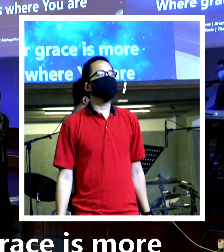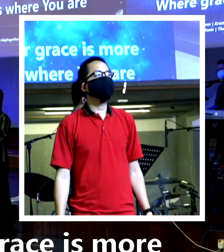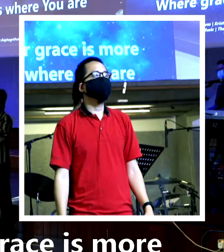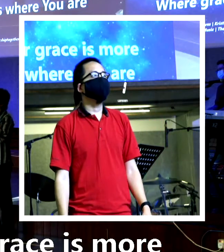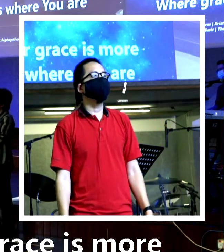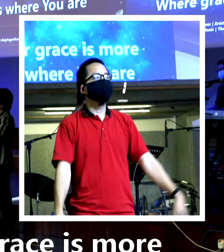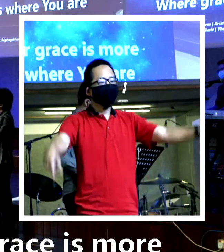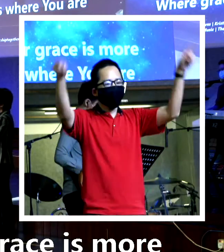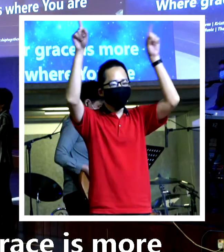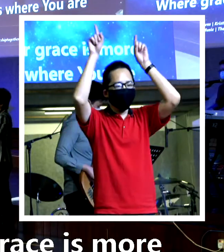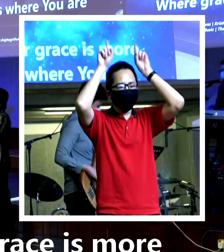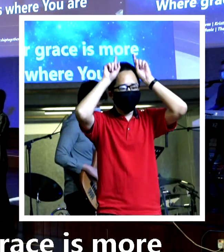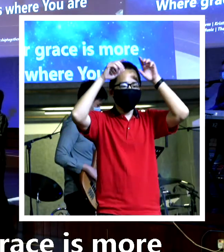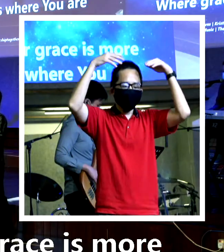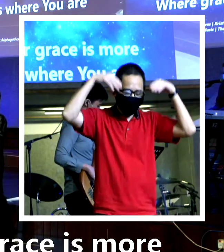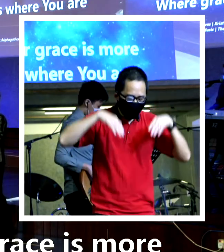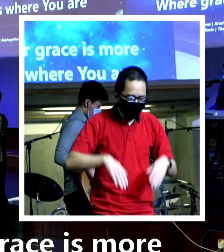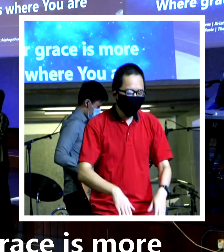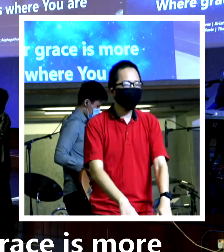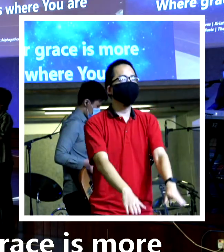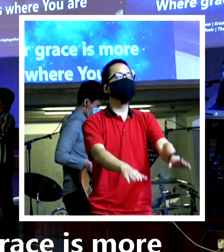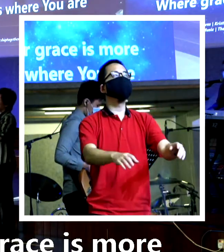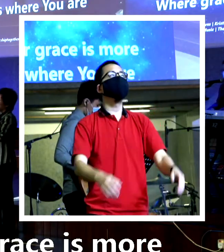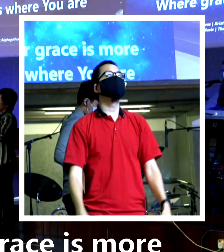Sin runs deep. Where sin runs